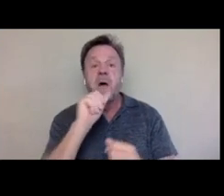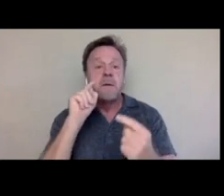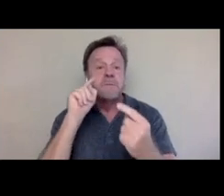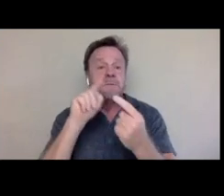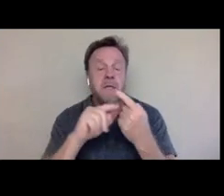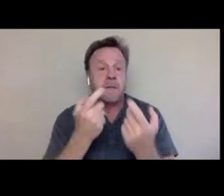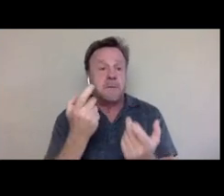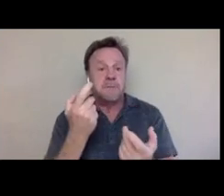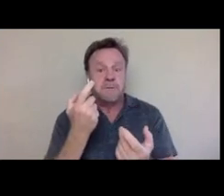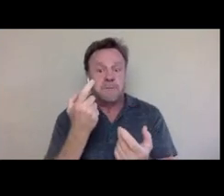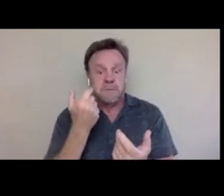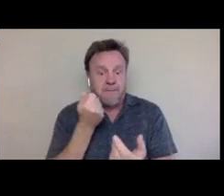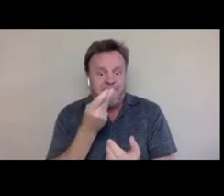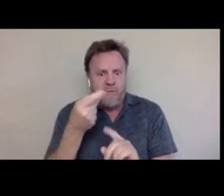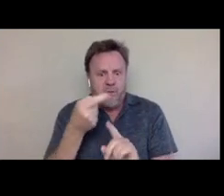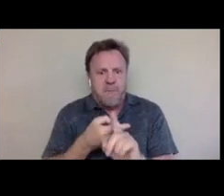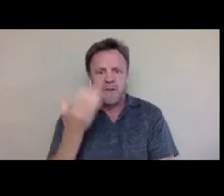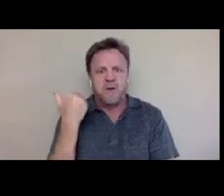a few months ago,